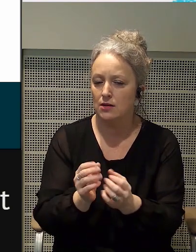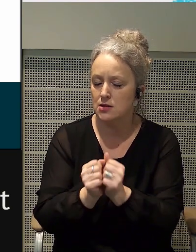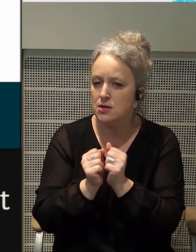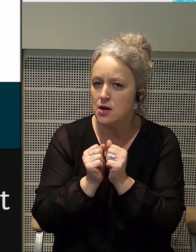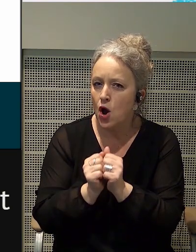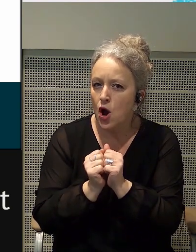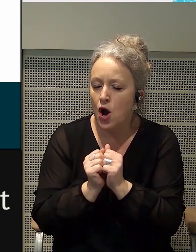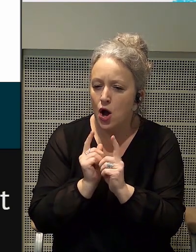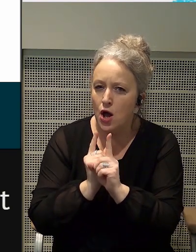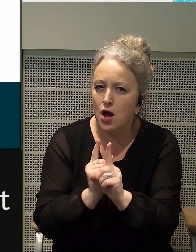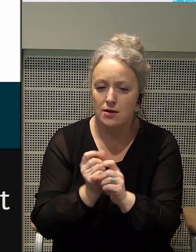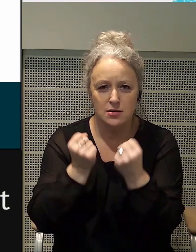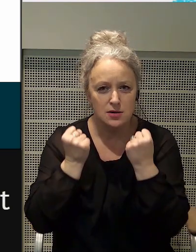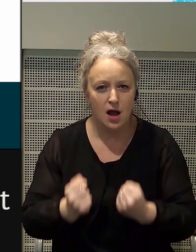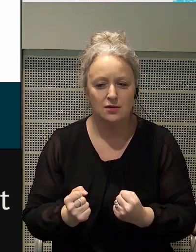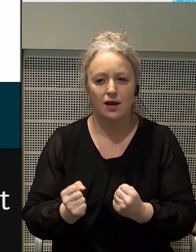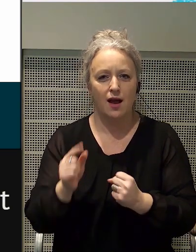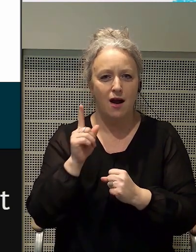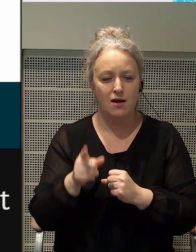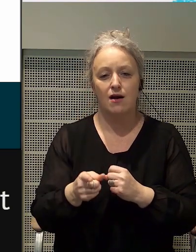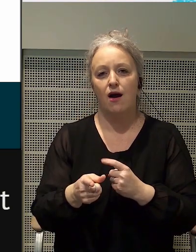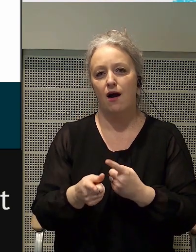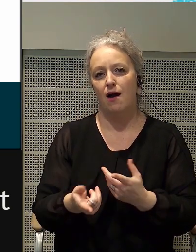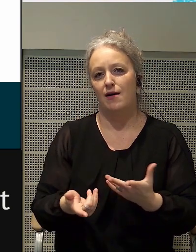afterward. And in them, we saw